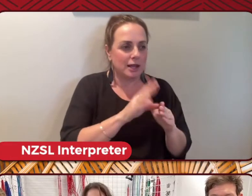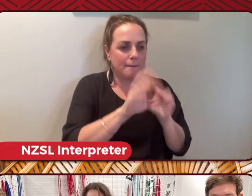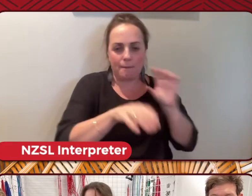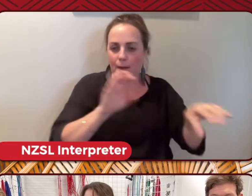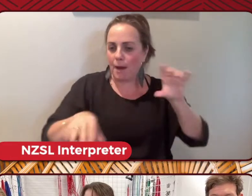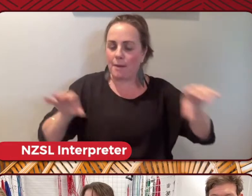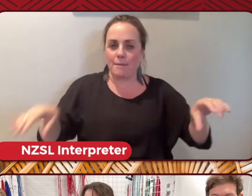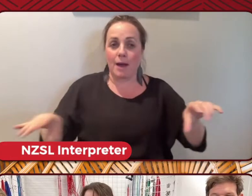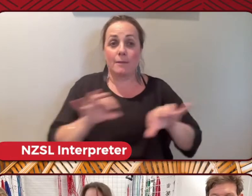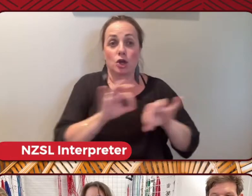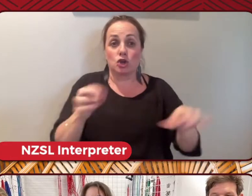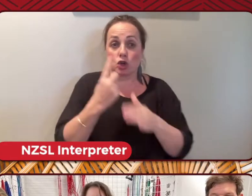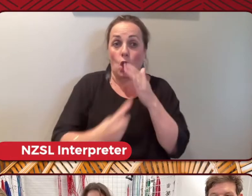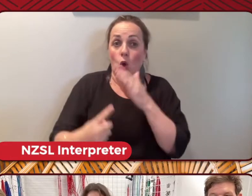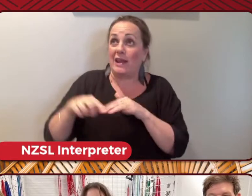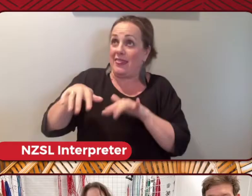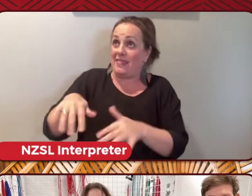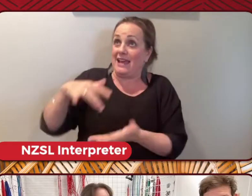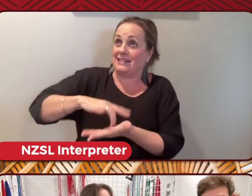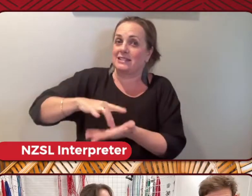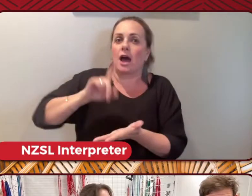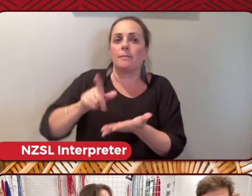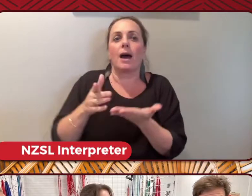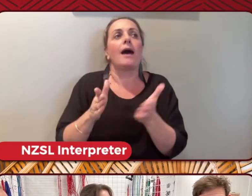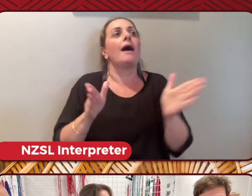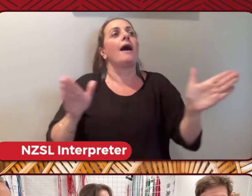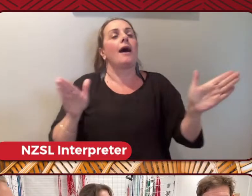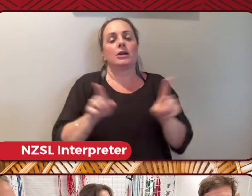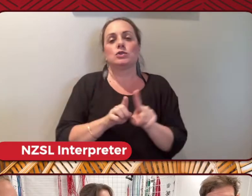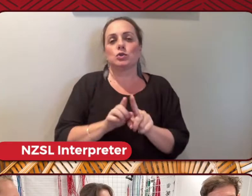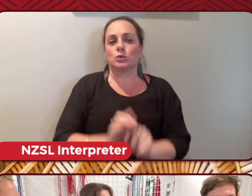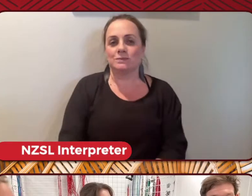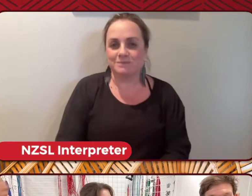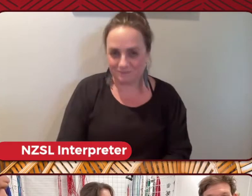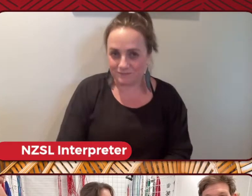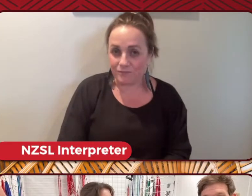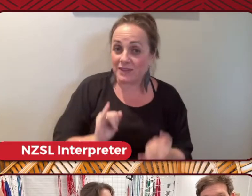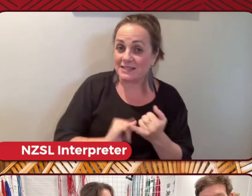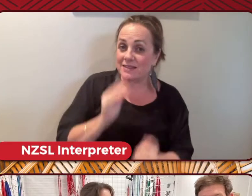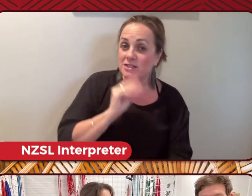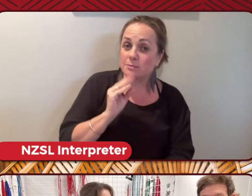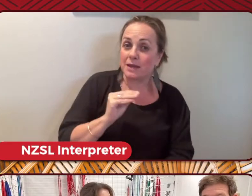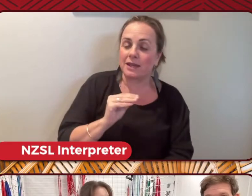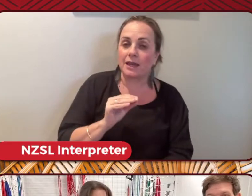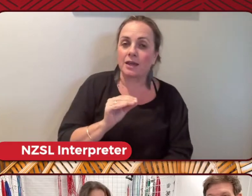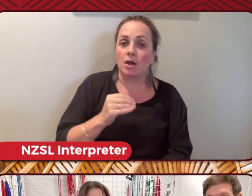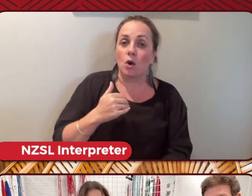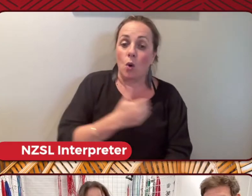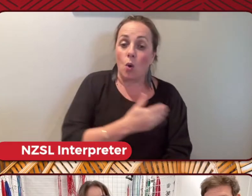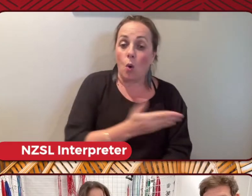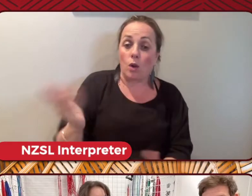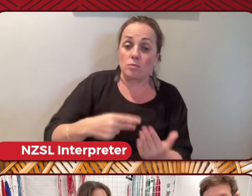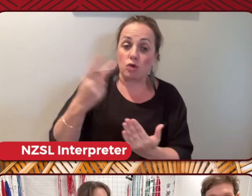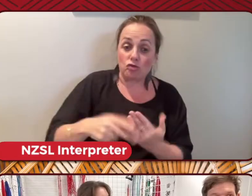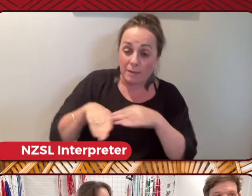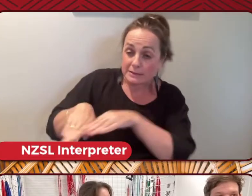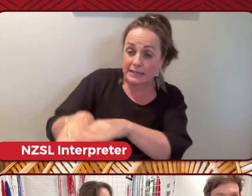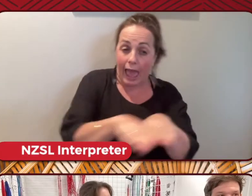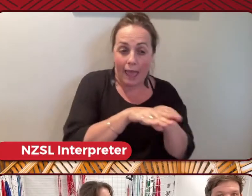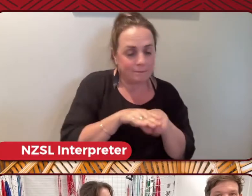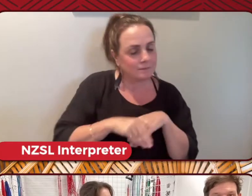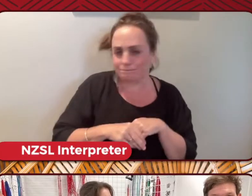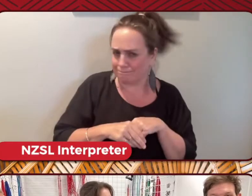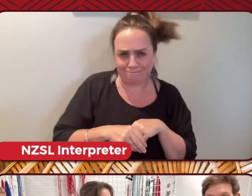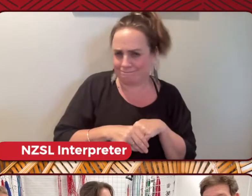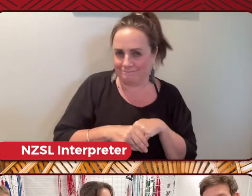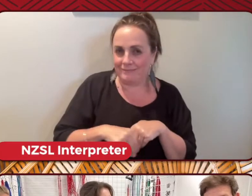in the centres as well. Stephen speaking. And every program, there's no one size fits all. For each kiddo,